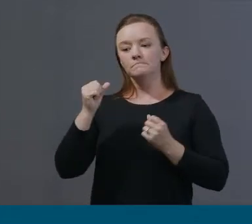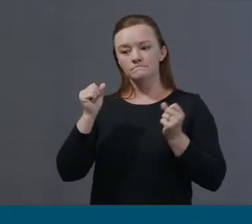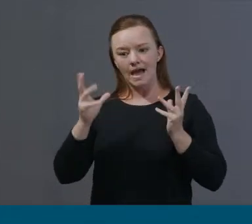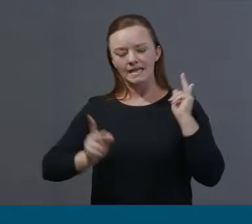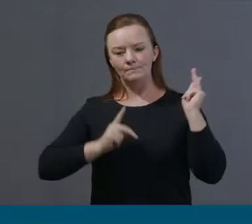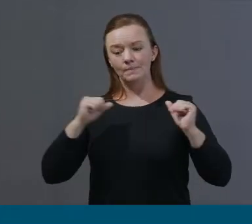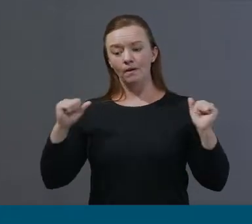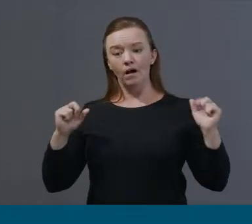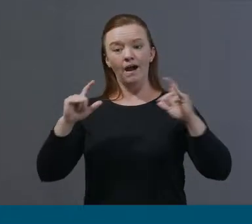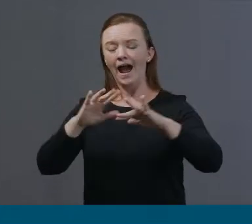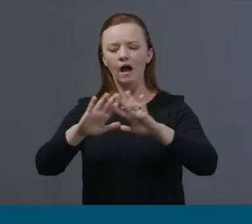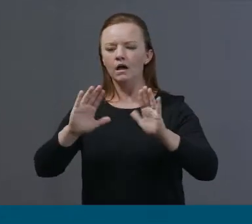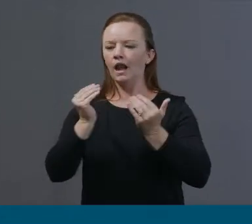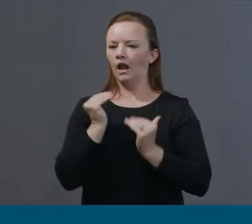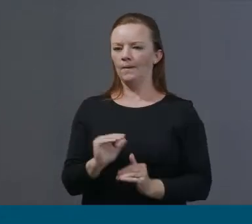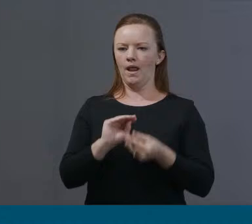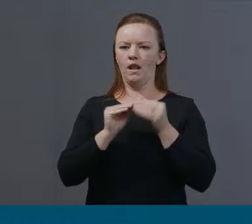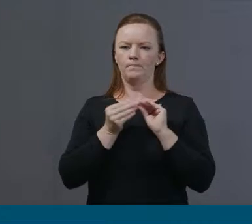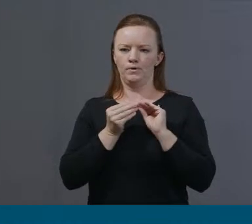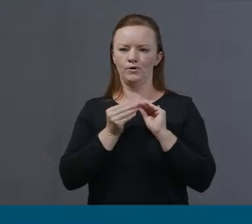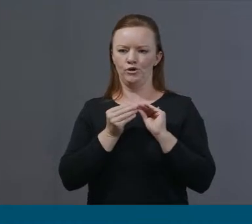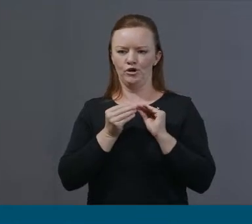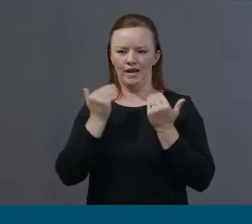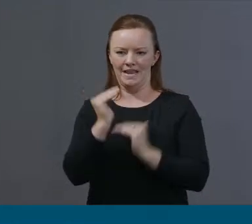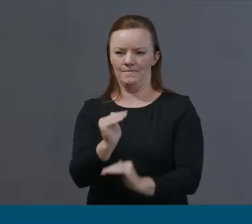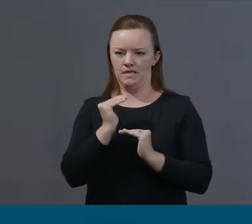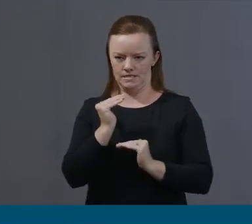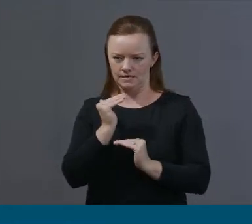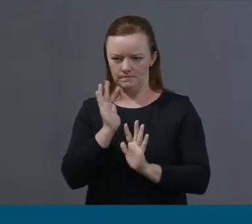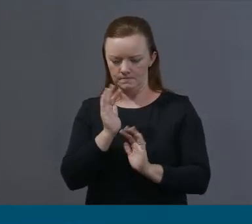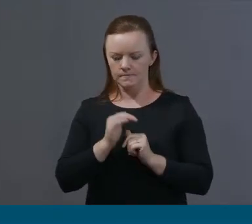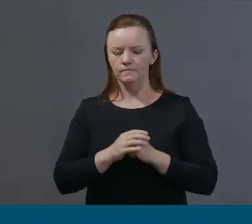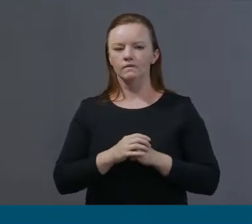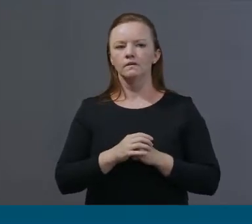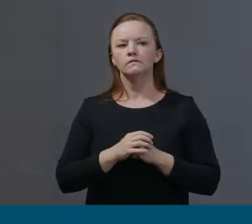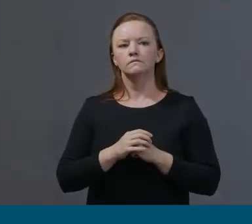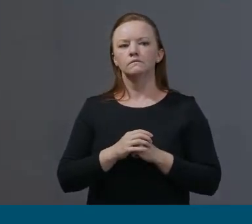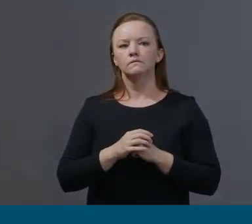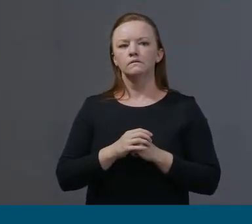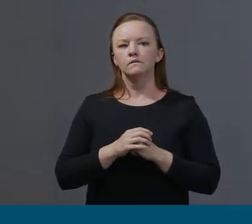the option for a large congregation.